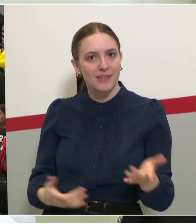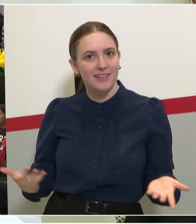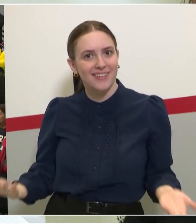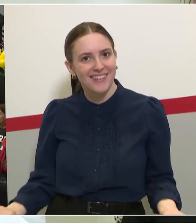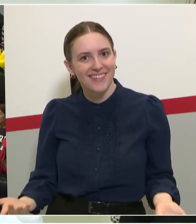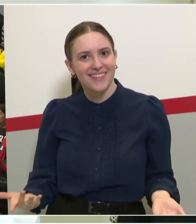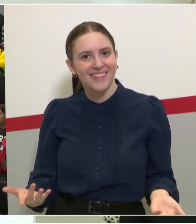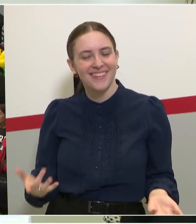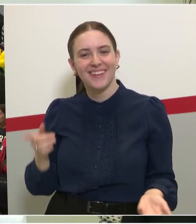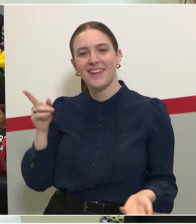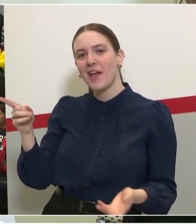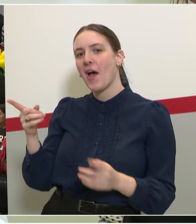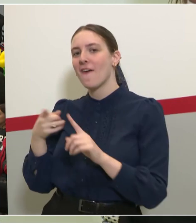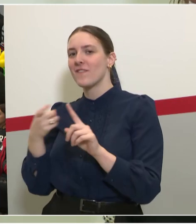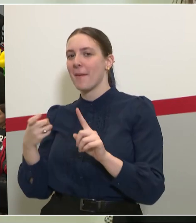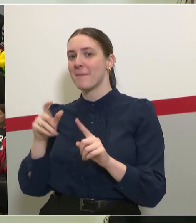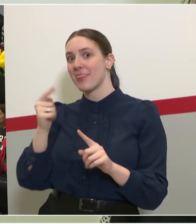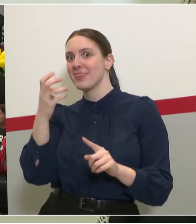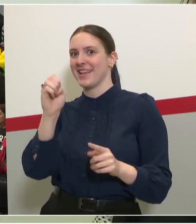From the school.